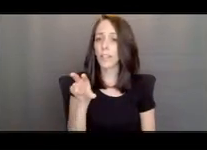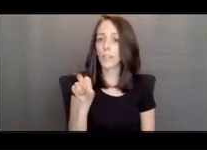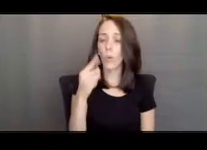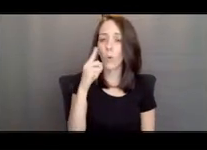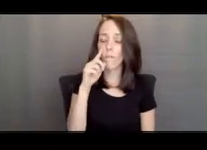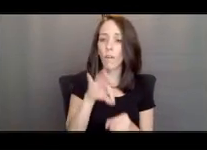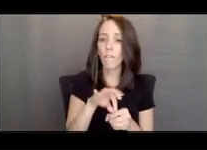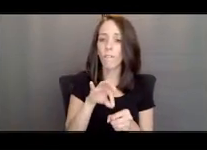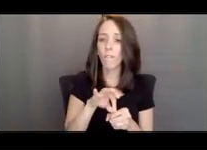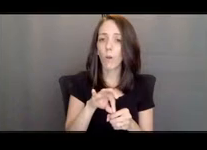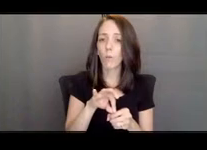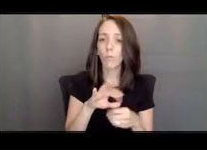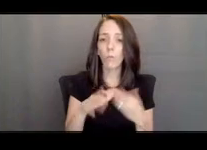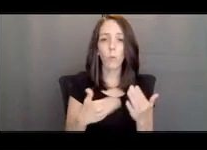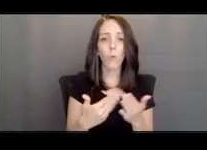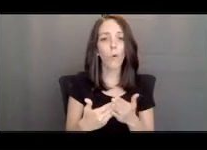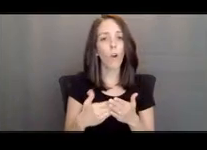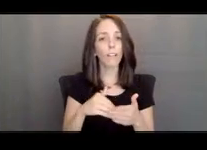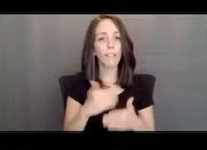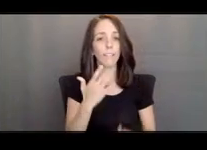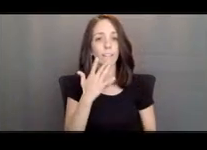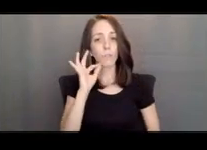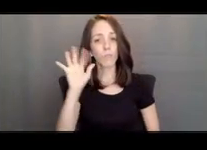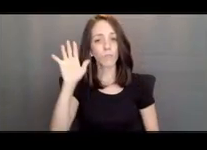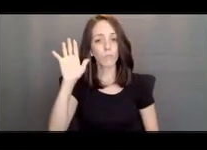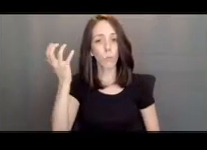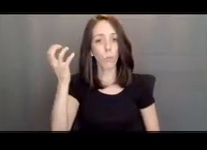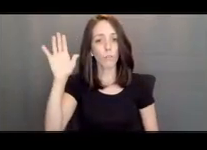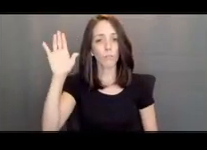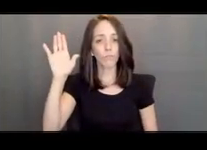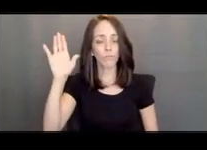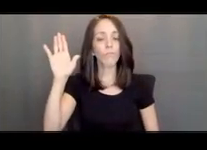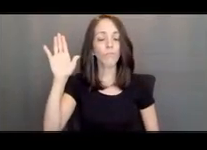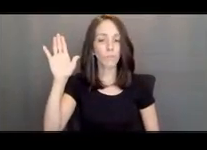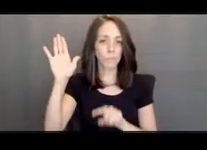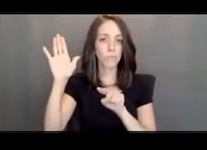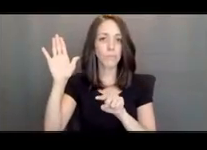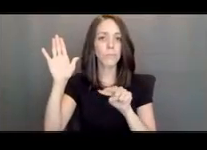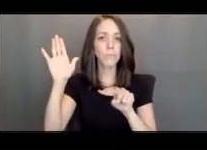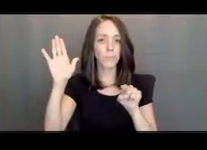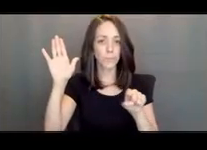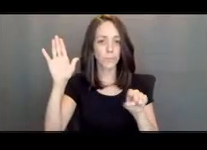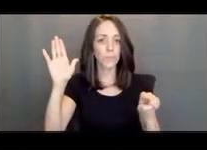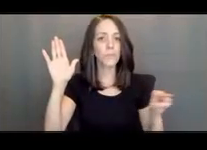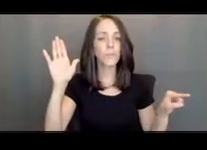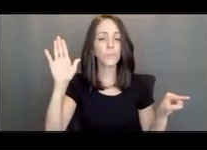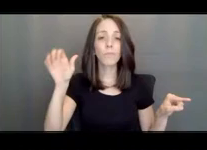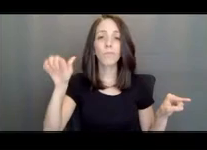All in favor? Say aye. Aye. Any opposed?